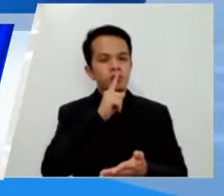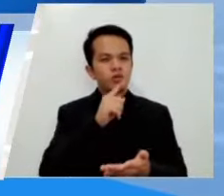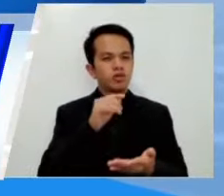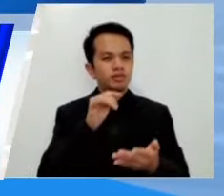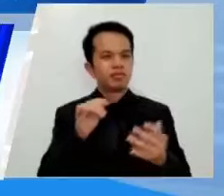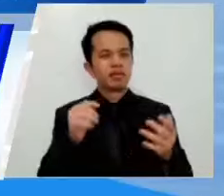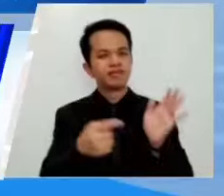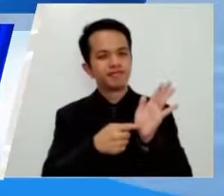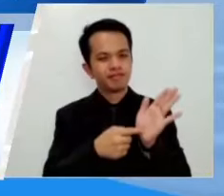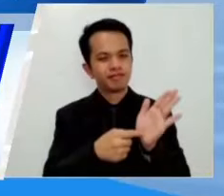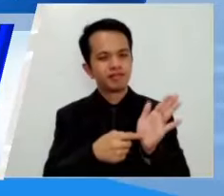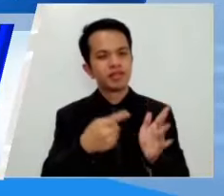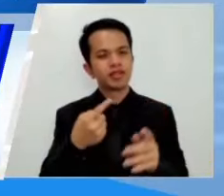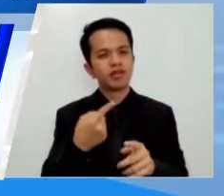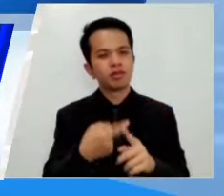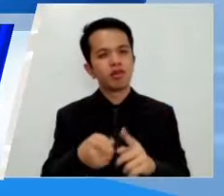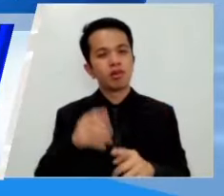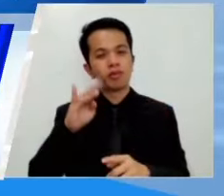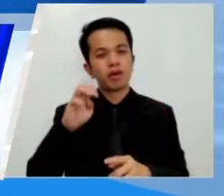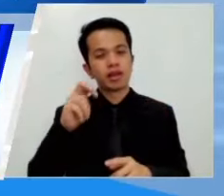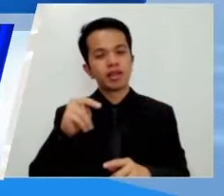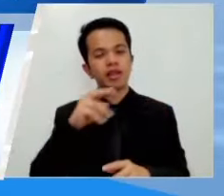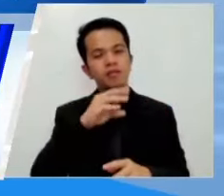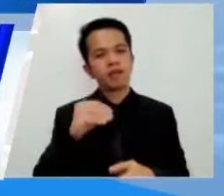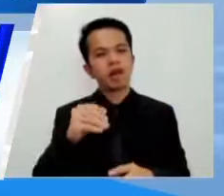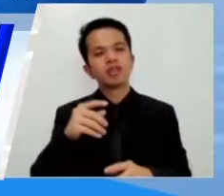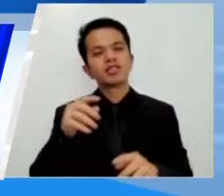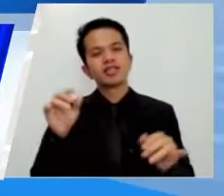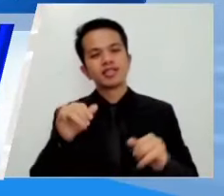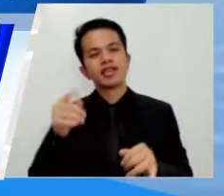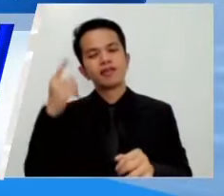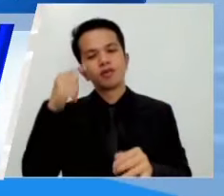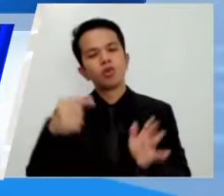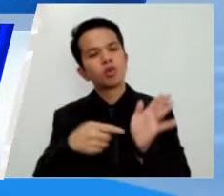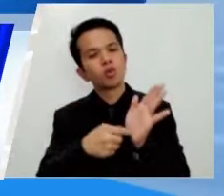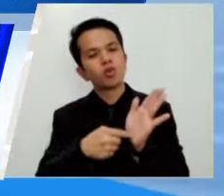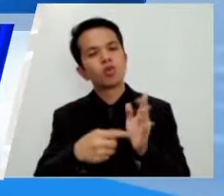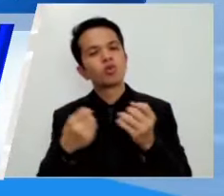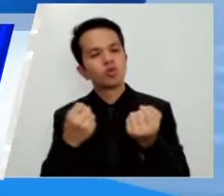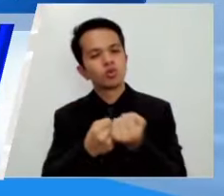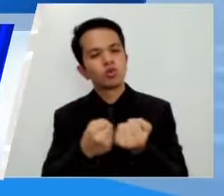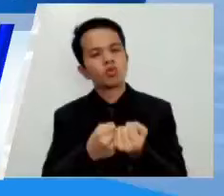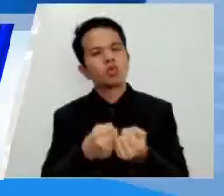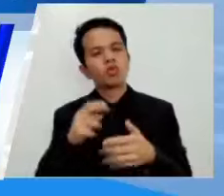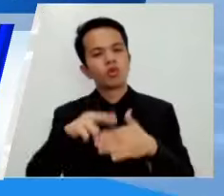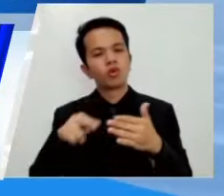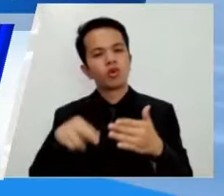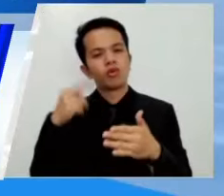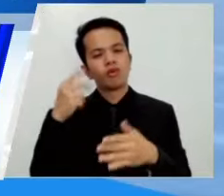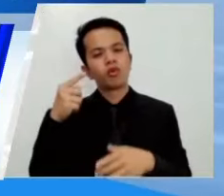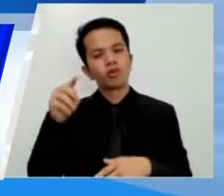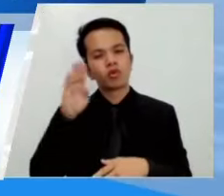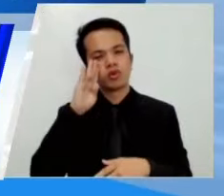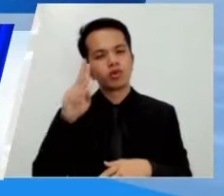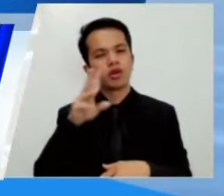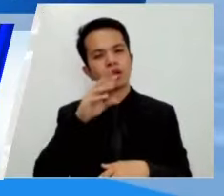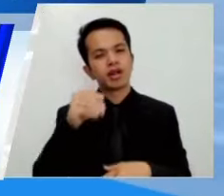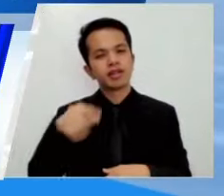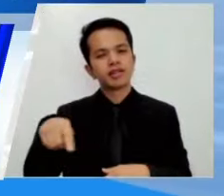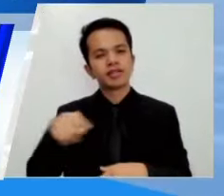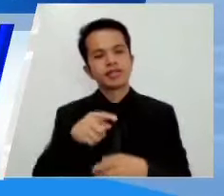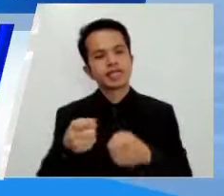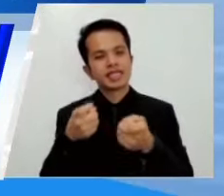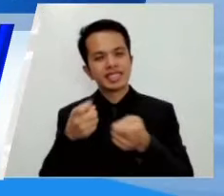only President Biden, but Prime Minister Kishida wish to show their support and resolve for President Marcos and his handling of